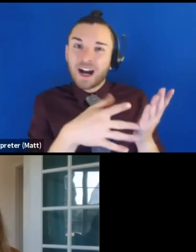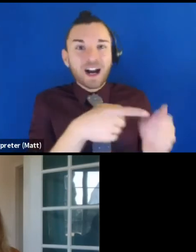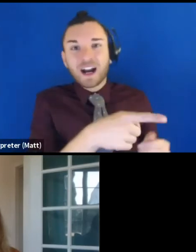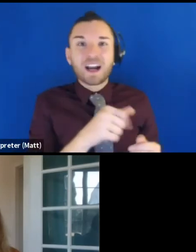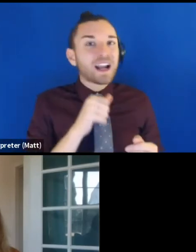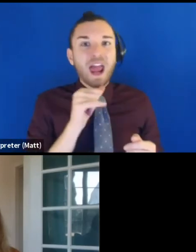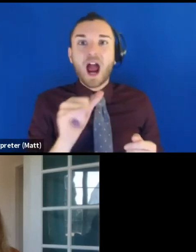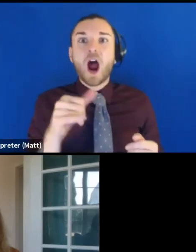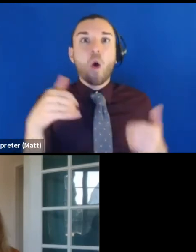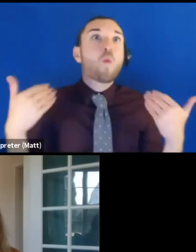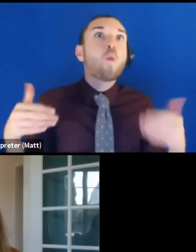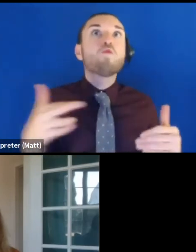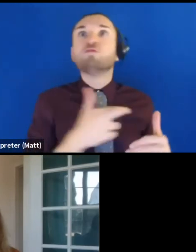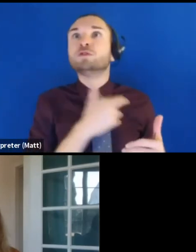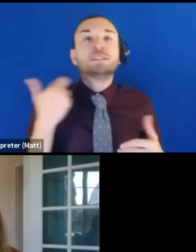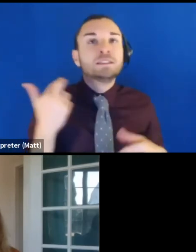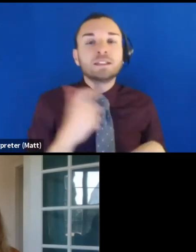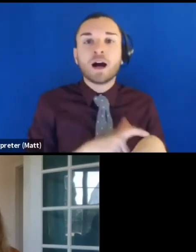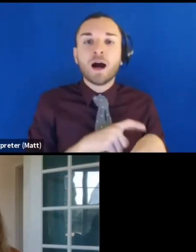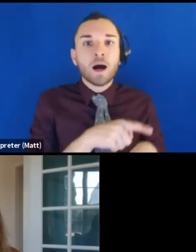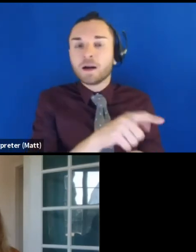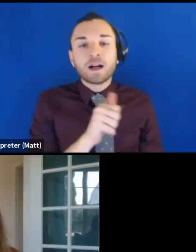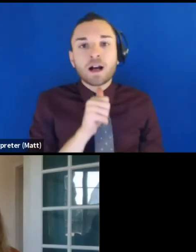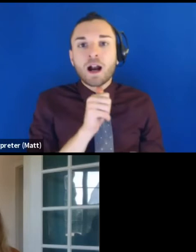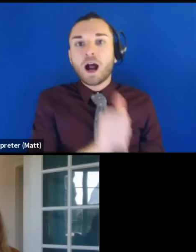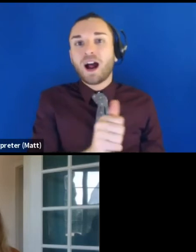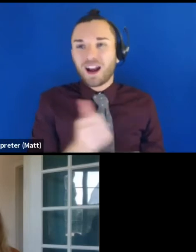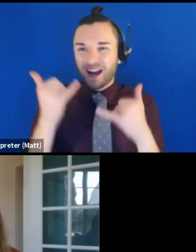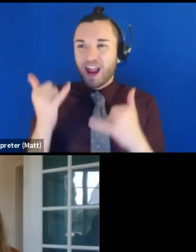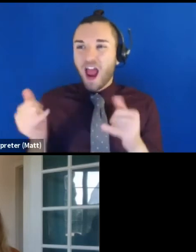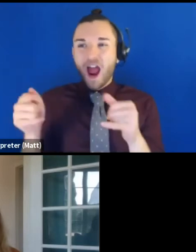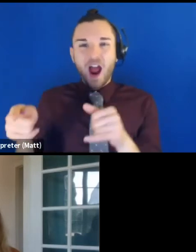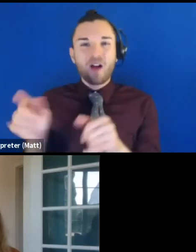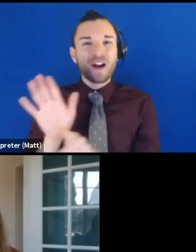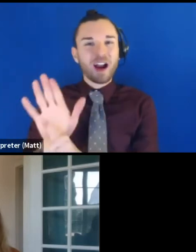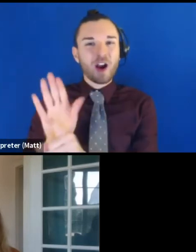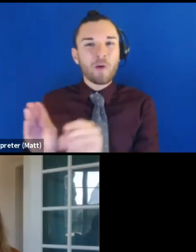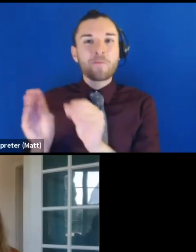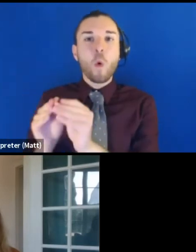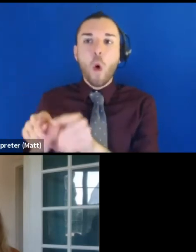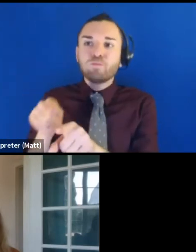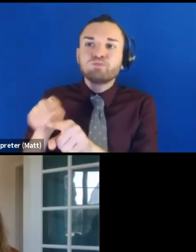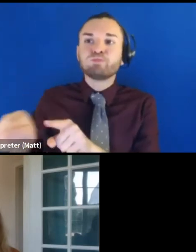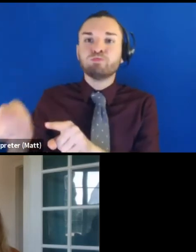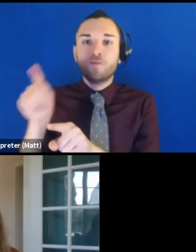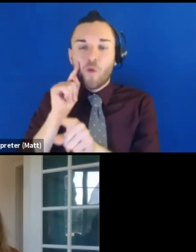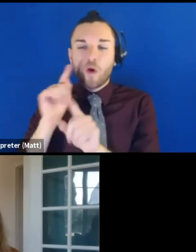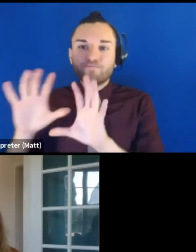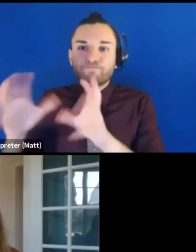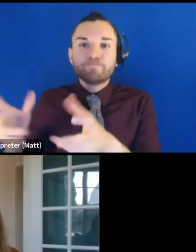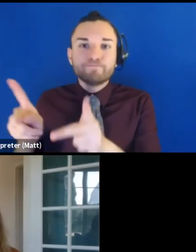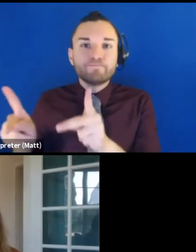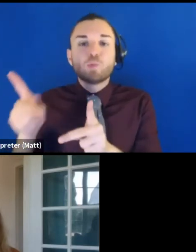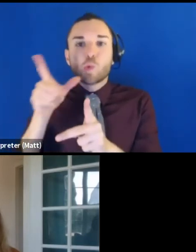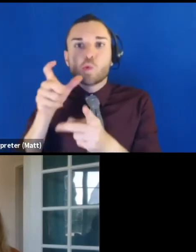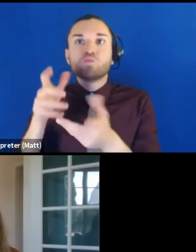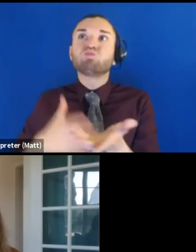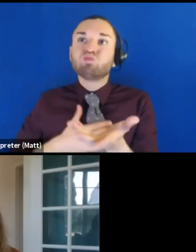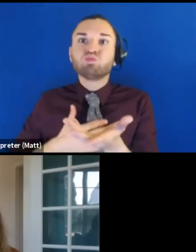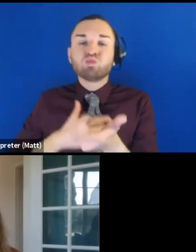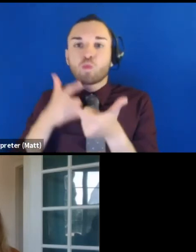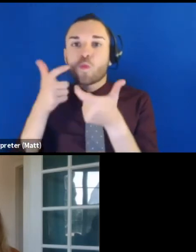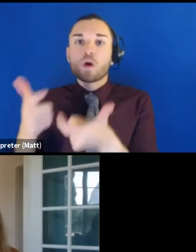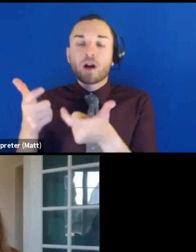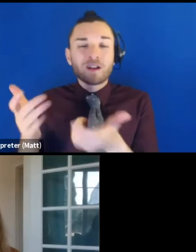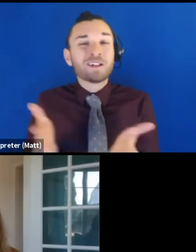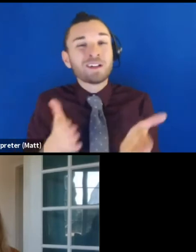and niche. But I think there's also just been, I mean, one of the things that happens is honestly, one